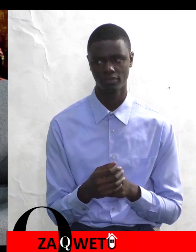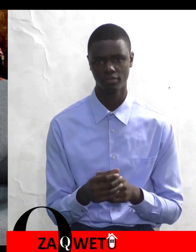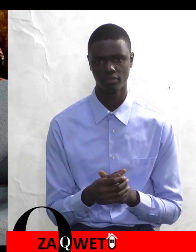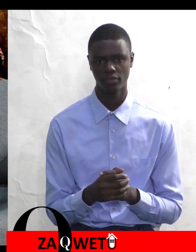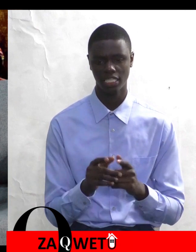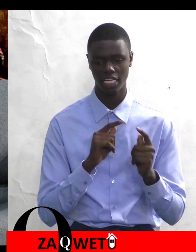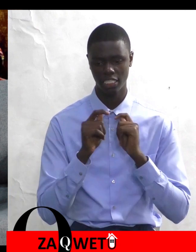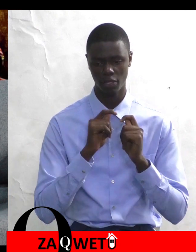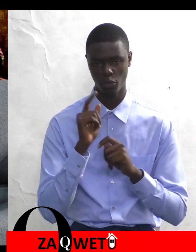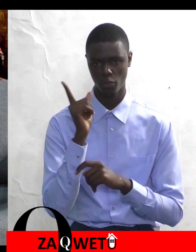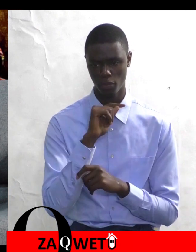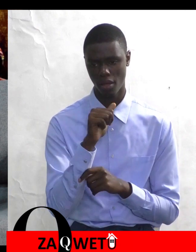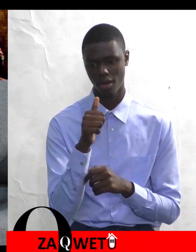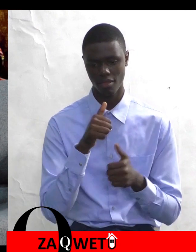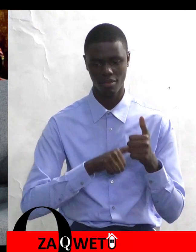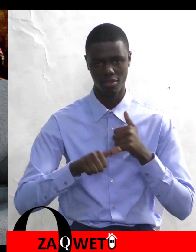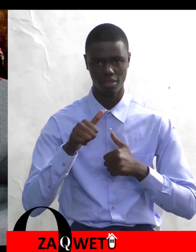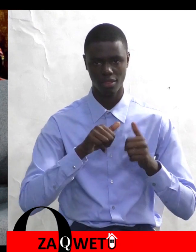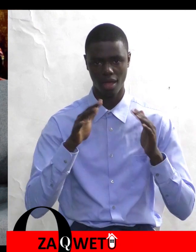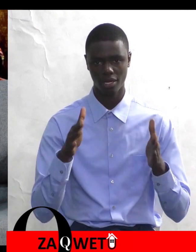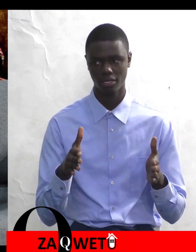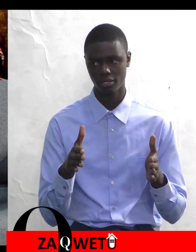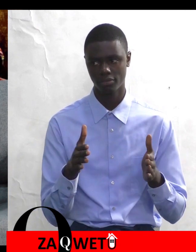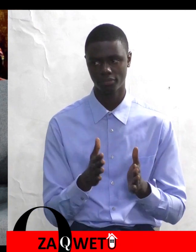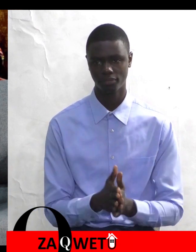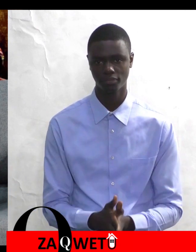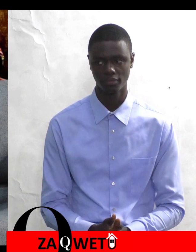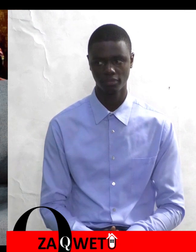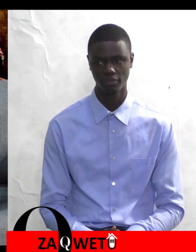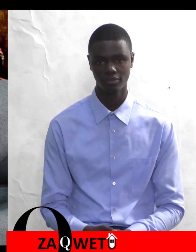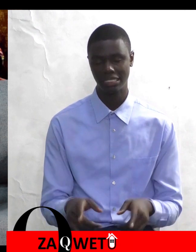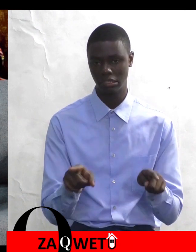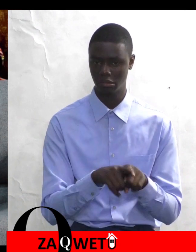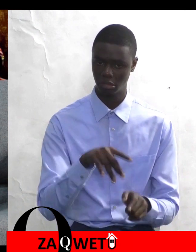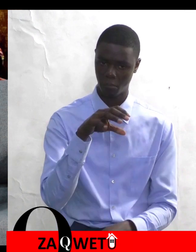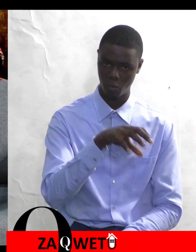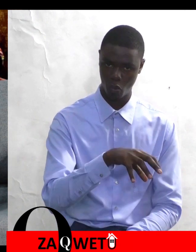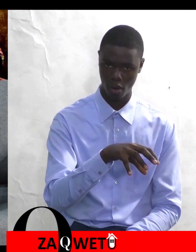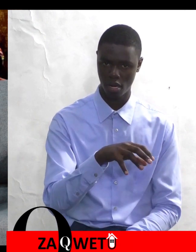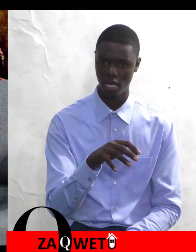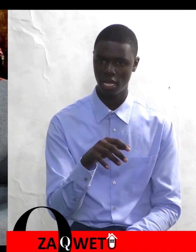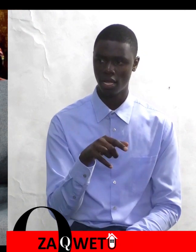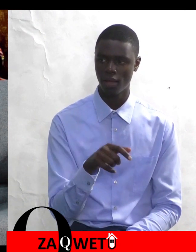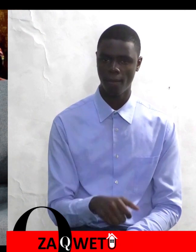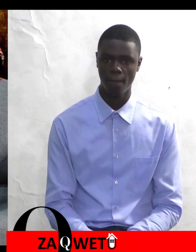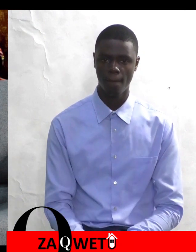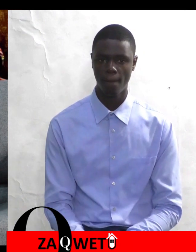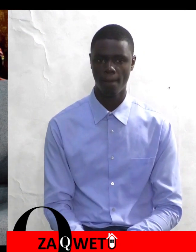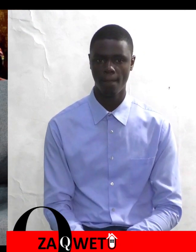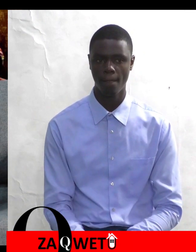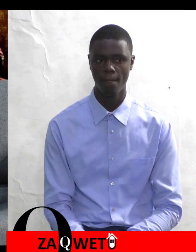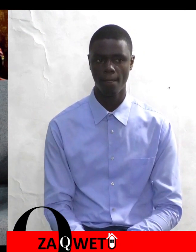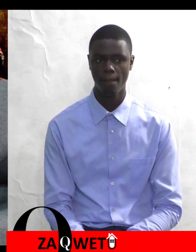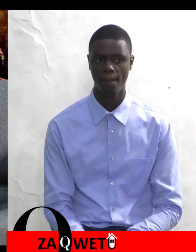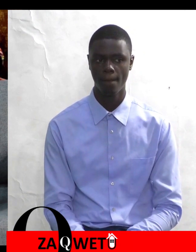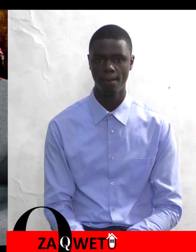stature. Mm-hmm. You have also interviewed an actor, mm-hmm. who is also short stature. So how